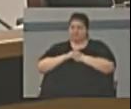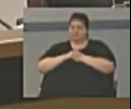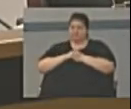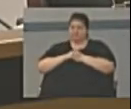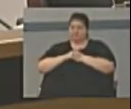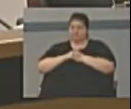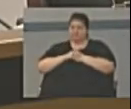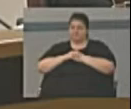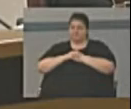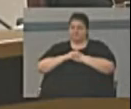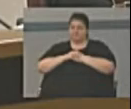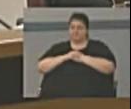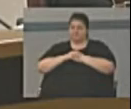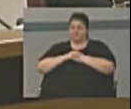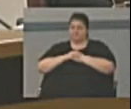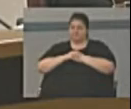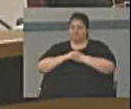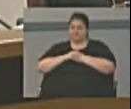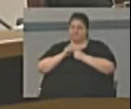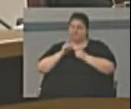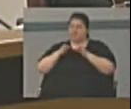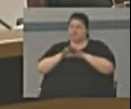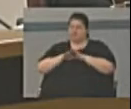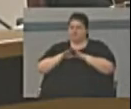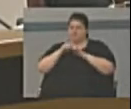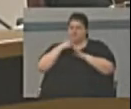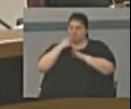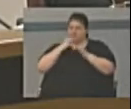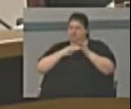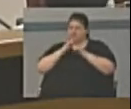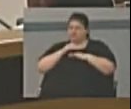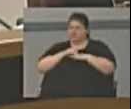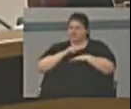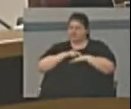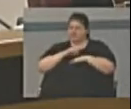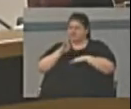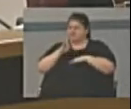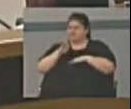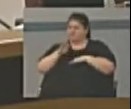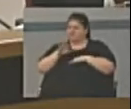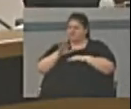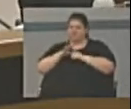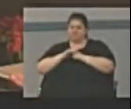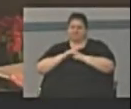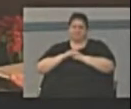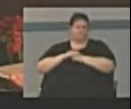Seeing no one, I will close the public hearing at 7:45. What's the pleasure of the council?